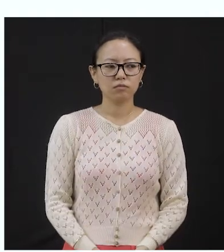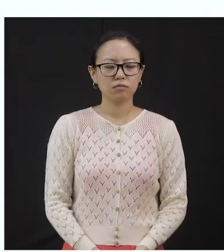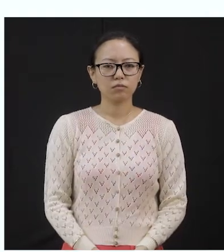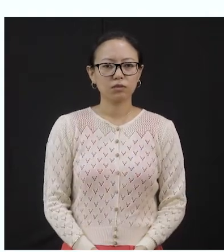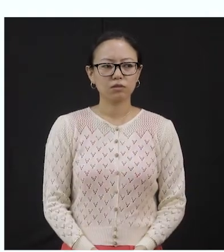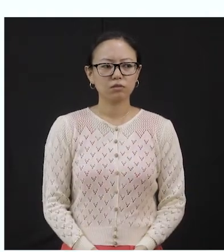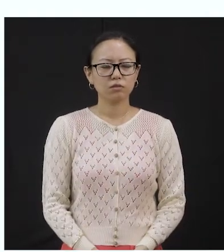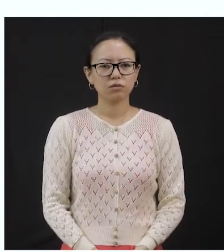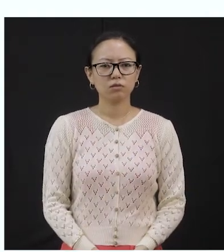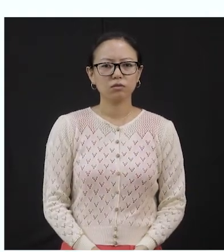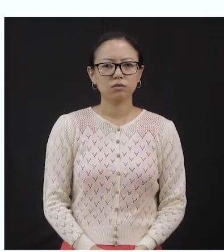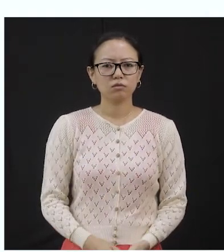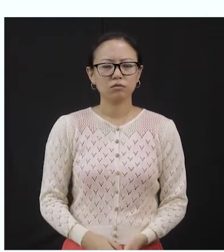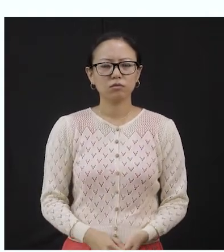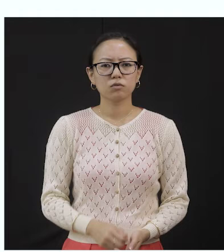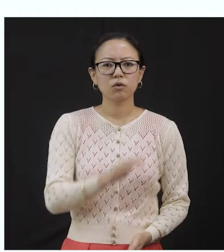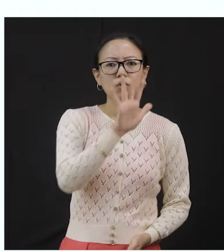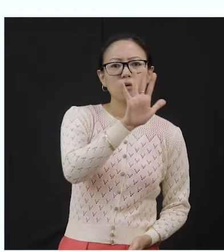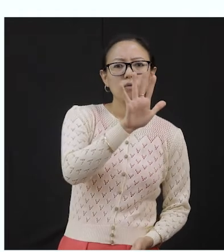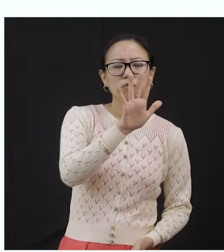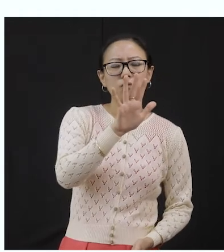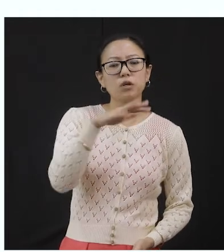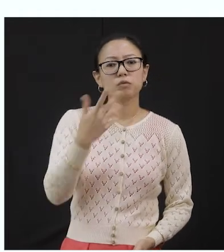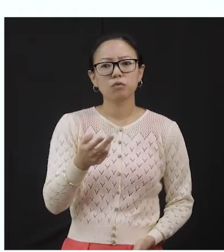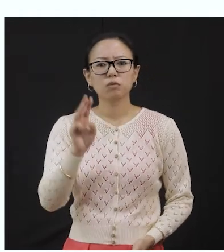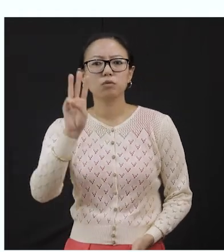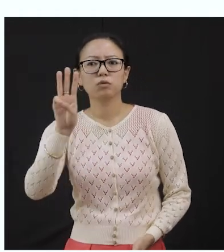the greater number, bigger number? Is it 5 or 3?